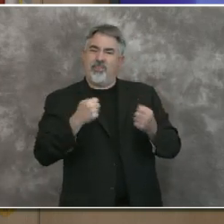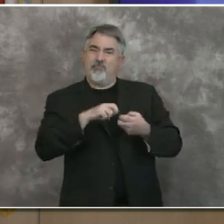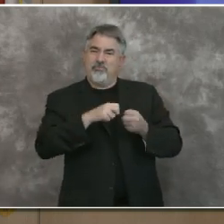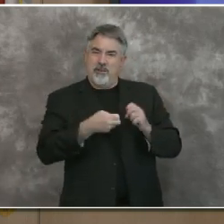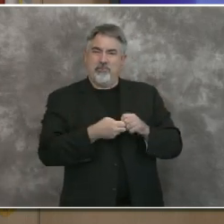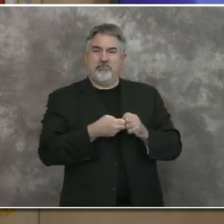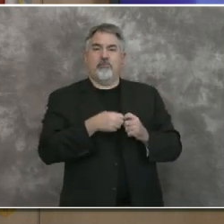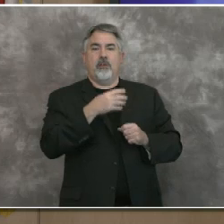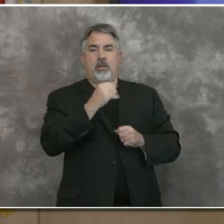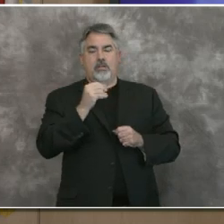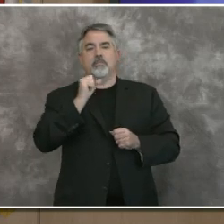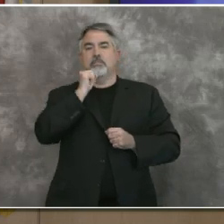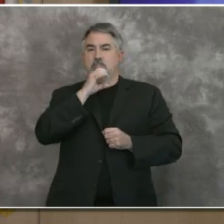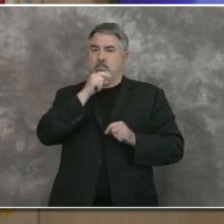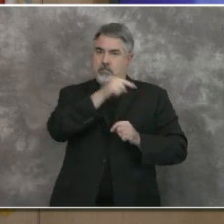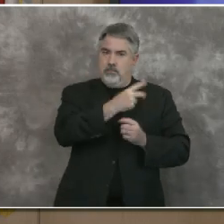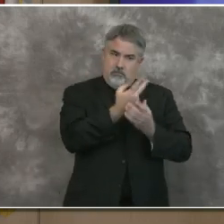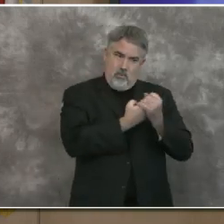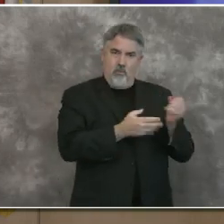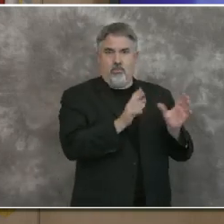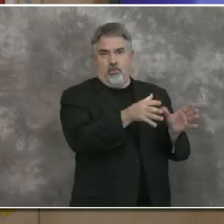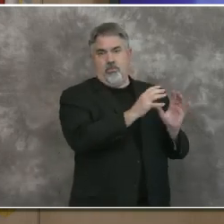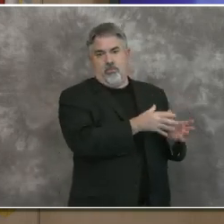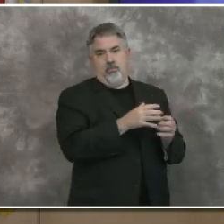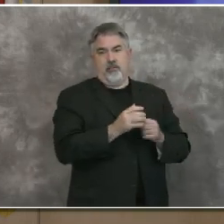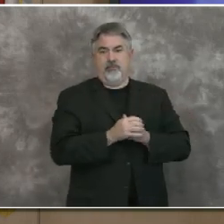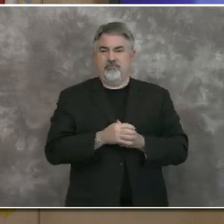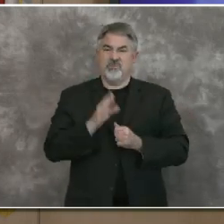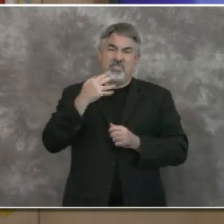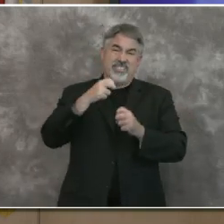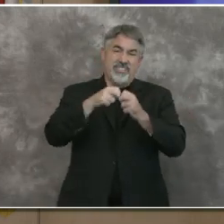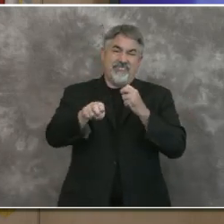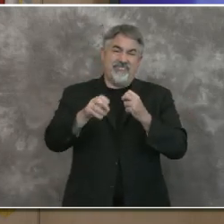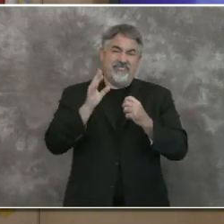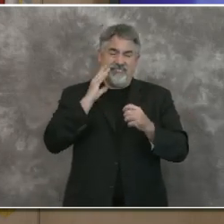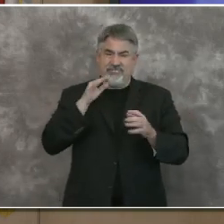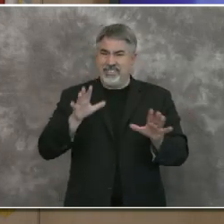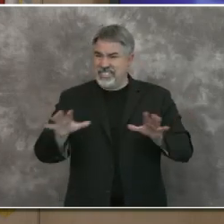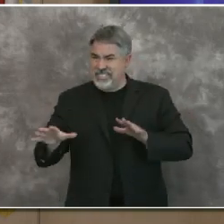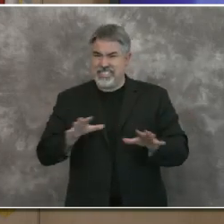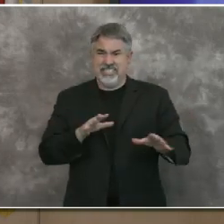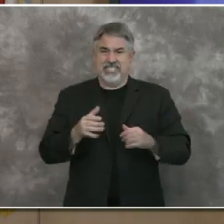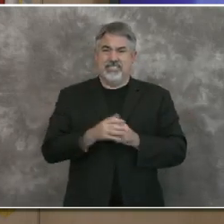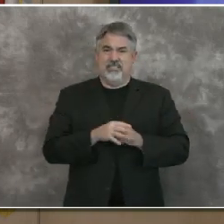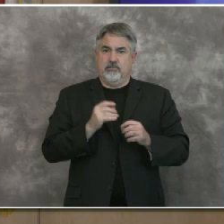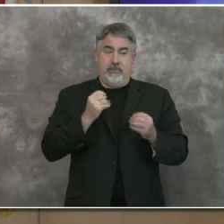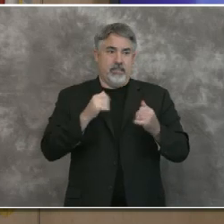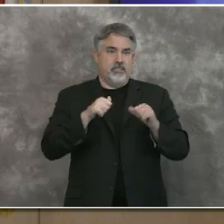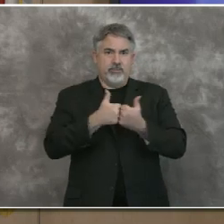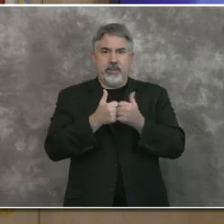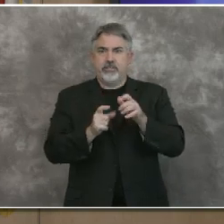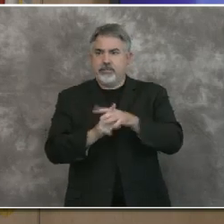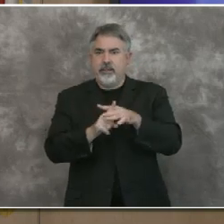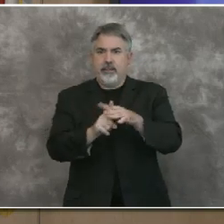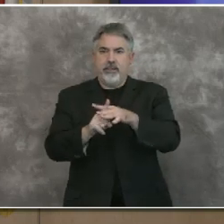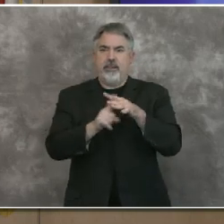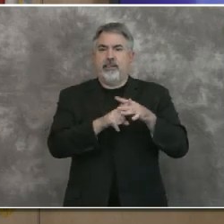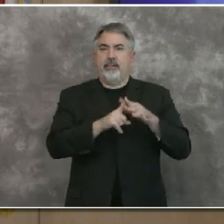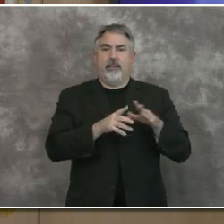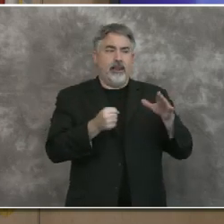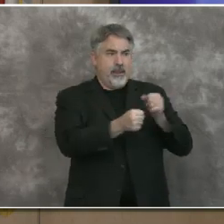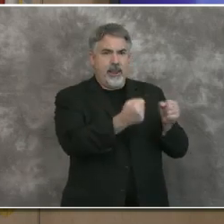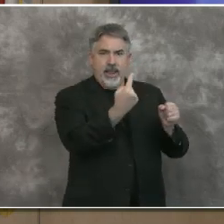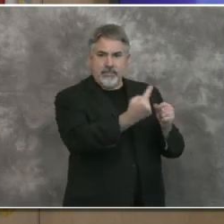seniors who are out there who in many instances are struggling from a number of challenges, both in terms of isolation and anxiety